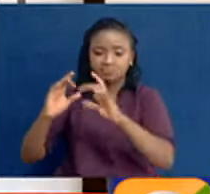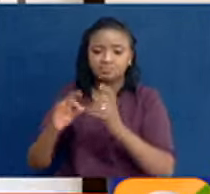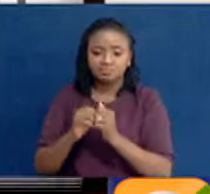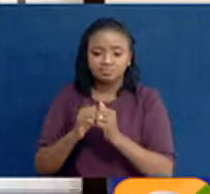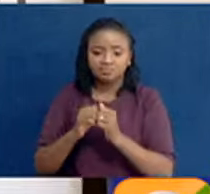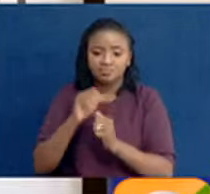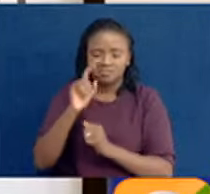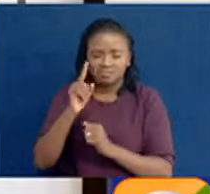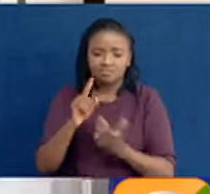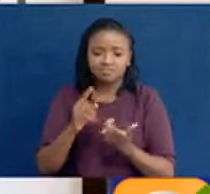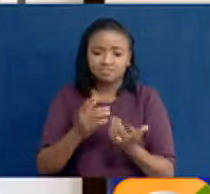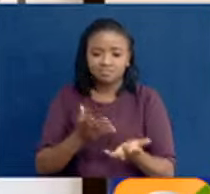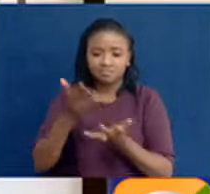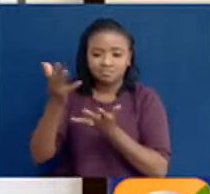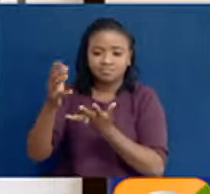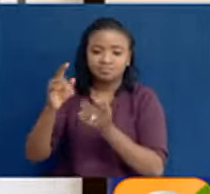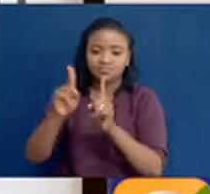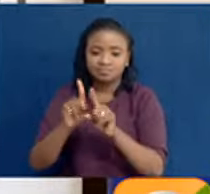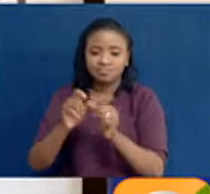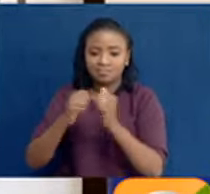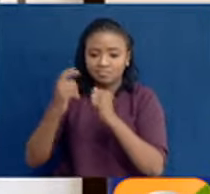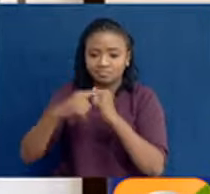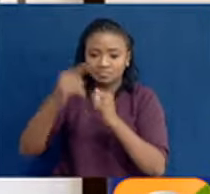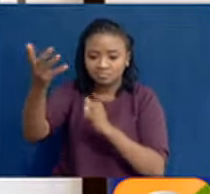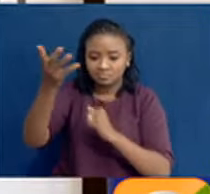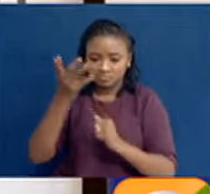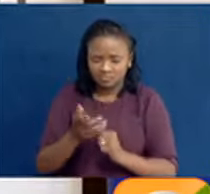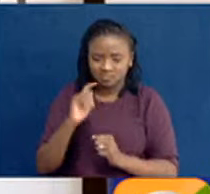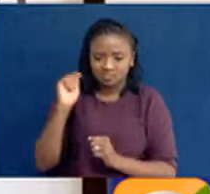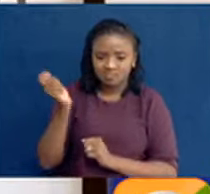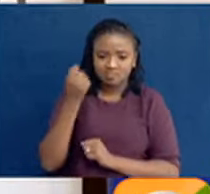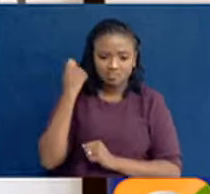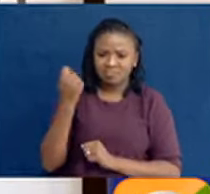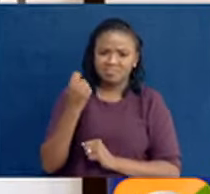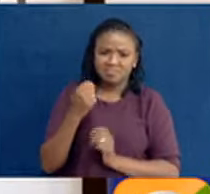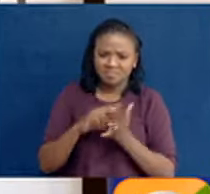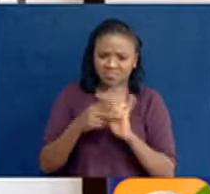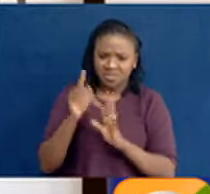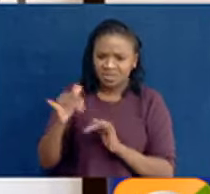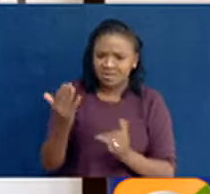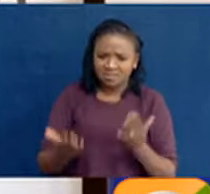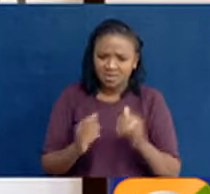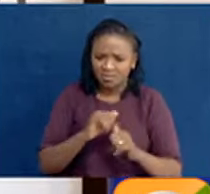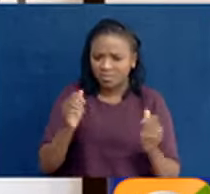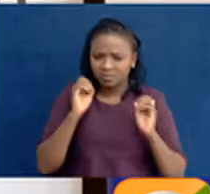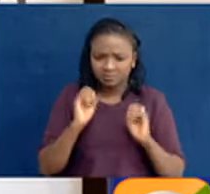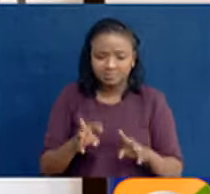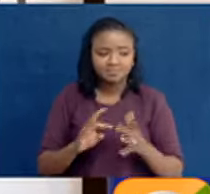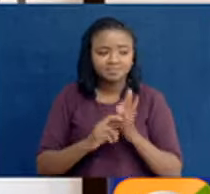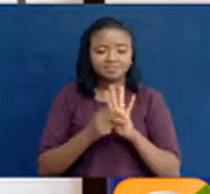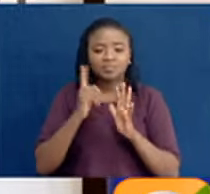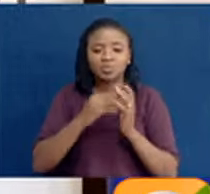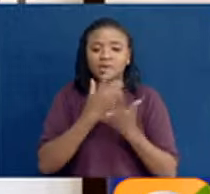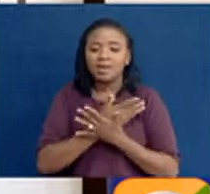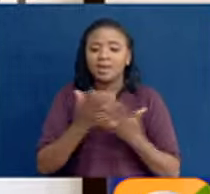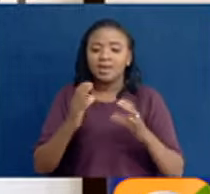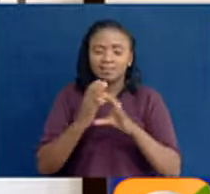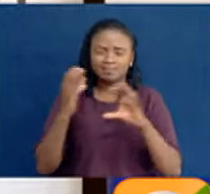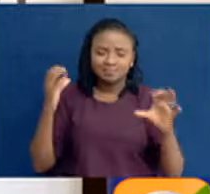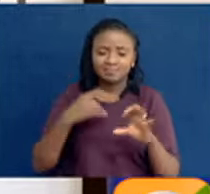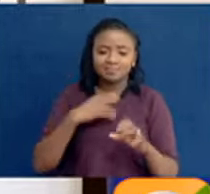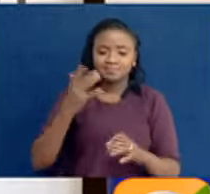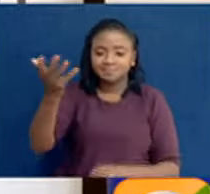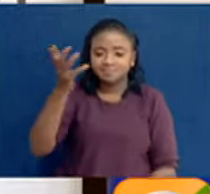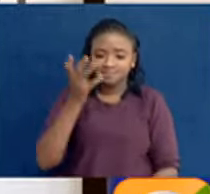China. That's a risk both for Kenya and for China. What does it mean? It means that any container that comes from China to